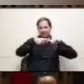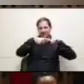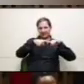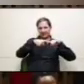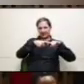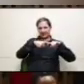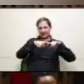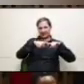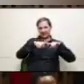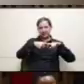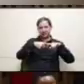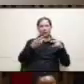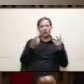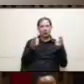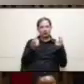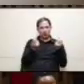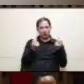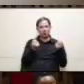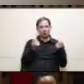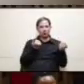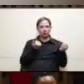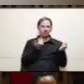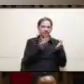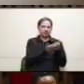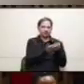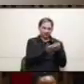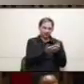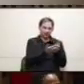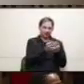charges. Thank you.